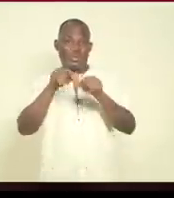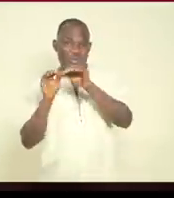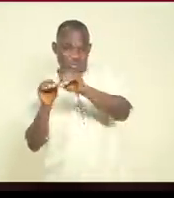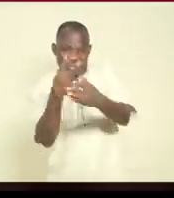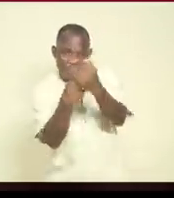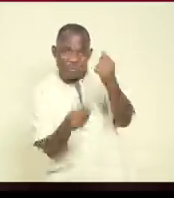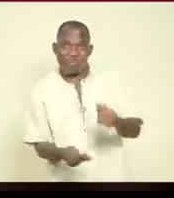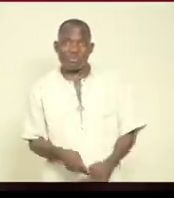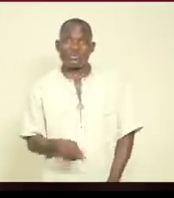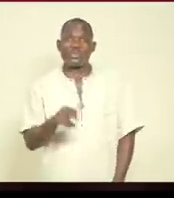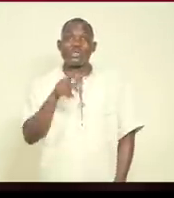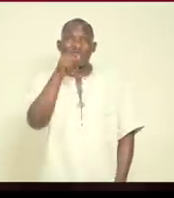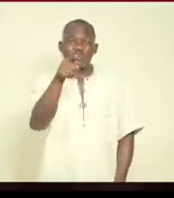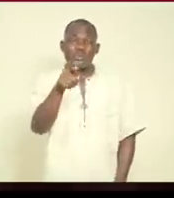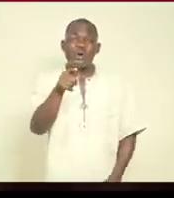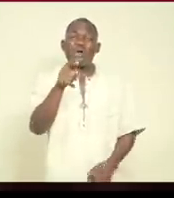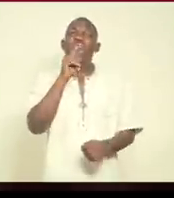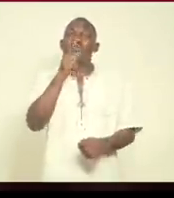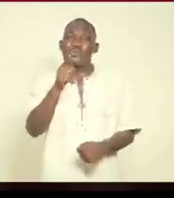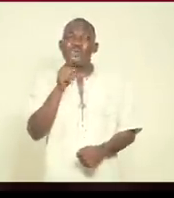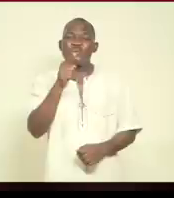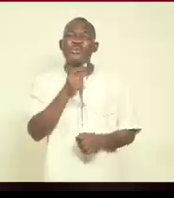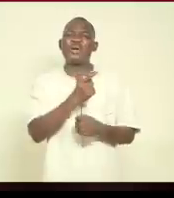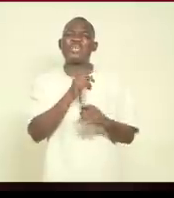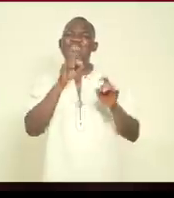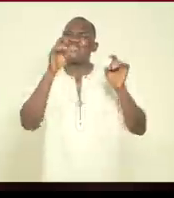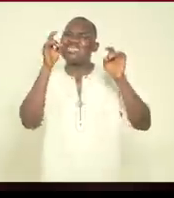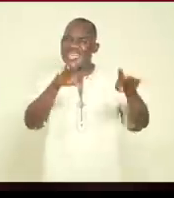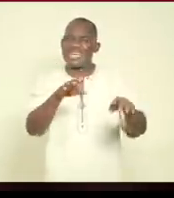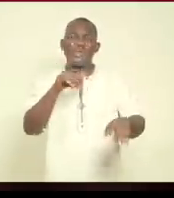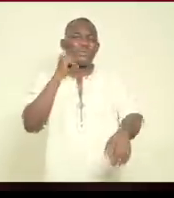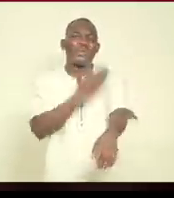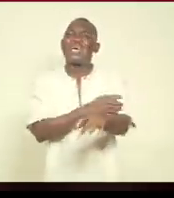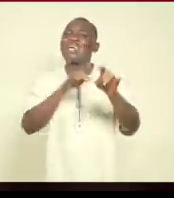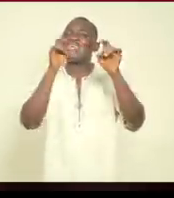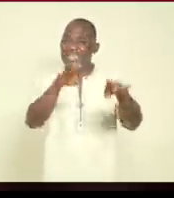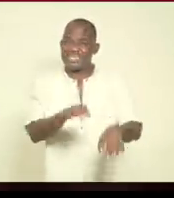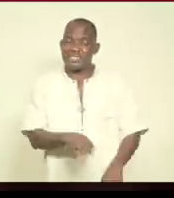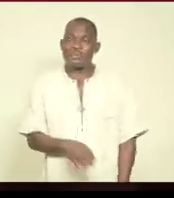If you so much as hit this child,